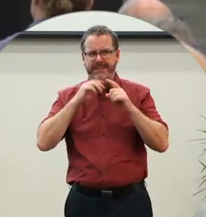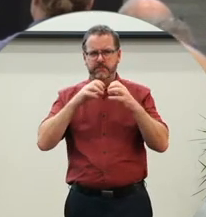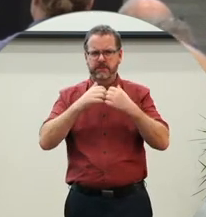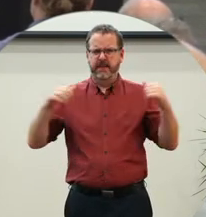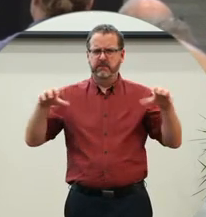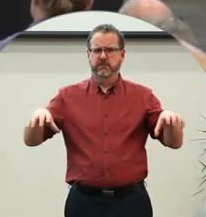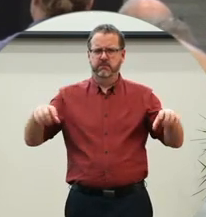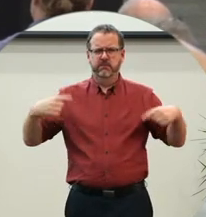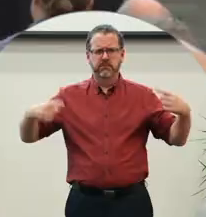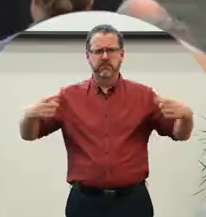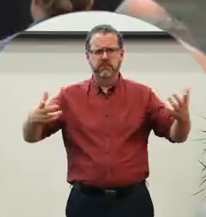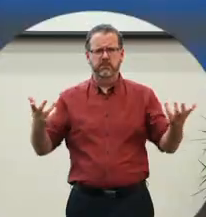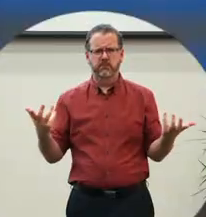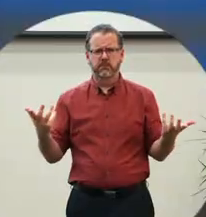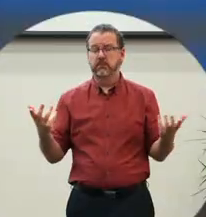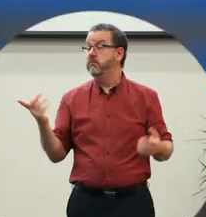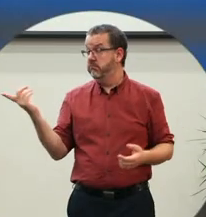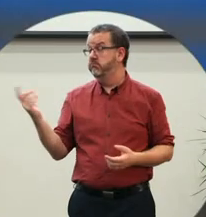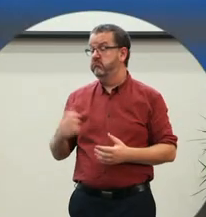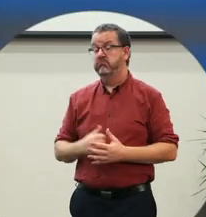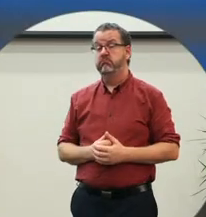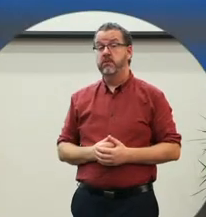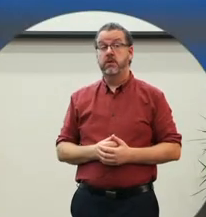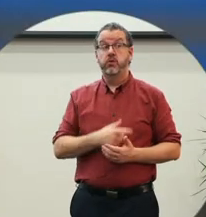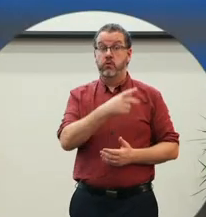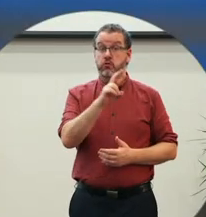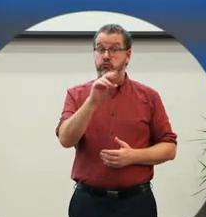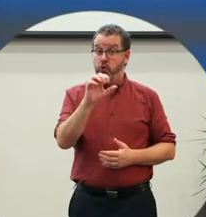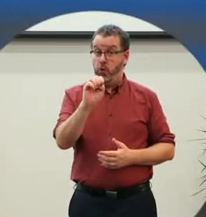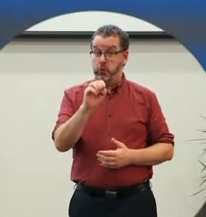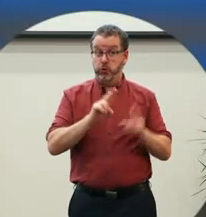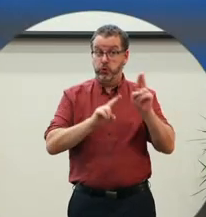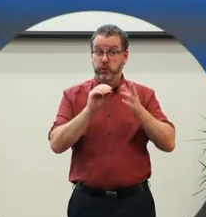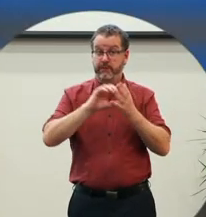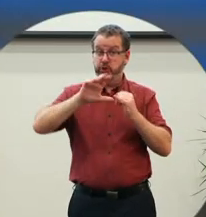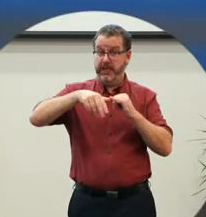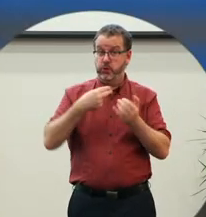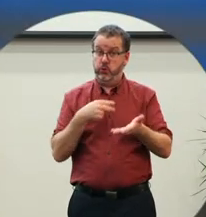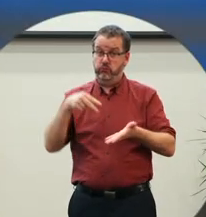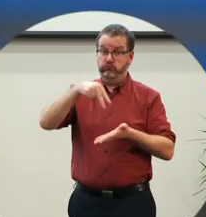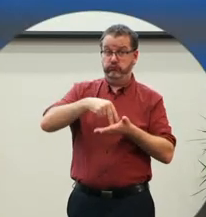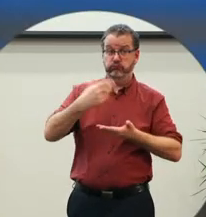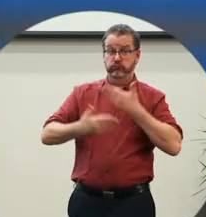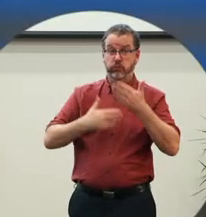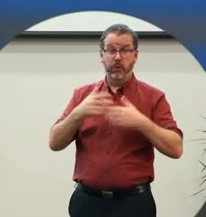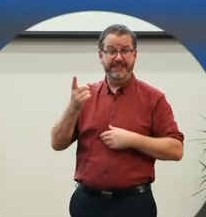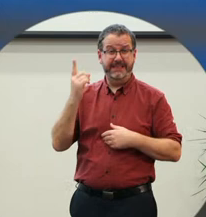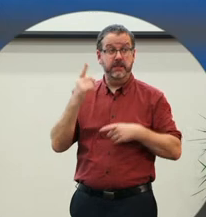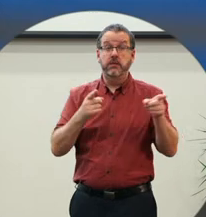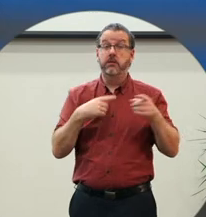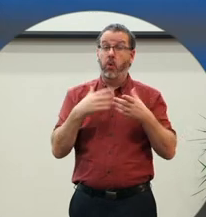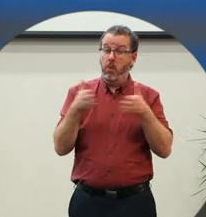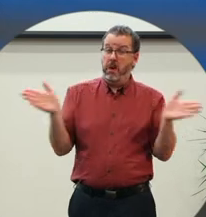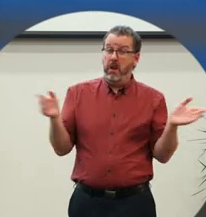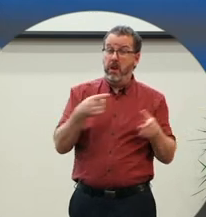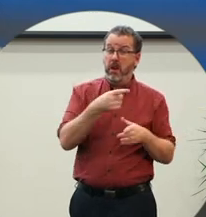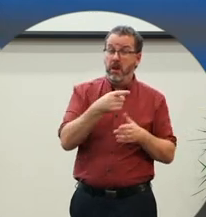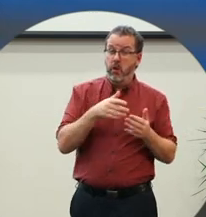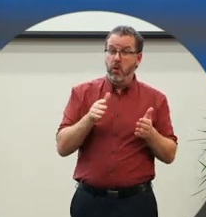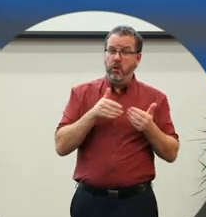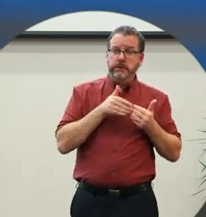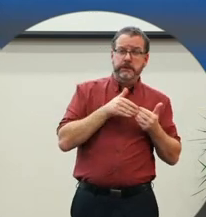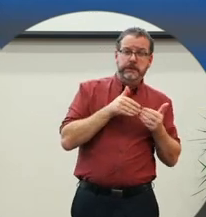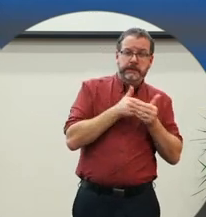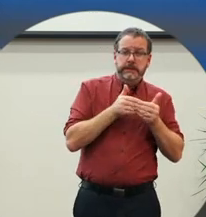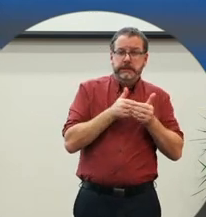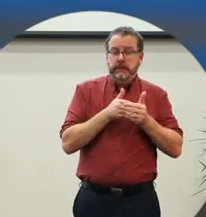Would you think she'd be prepared to do that? I mean, I know she's unwell, but is there... She's so unwell now. Is she open about it? Yeah, I